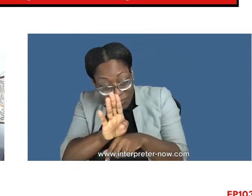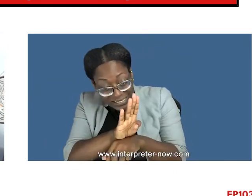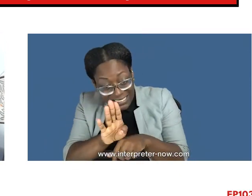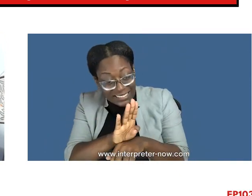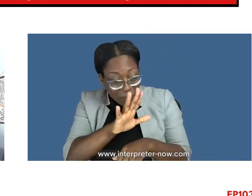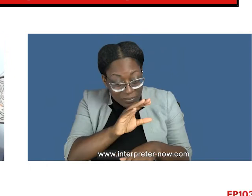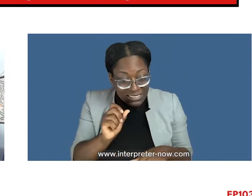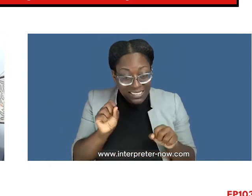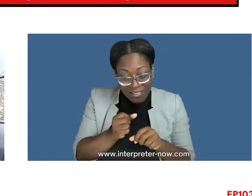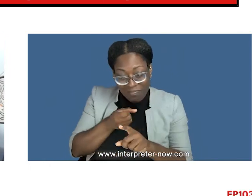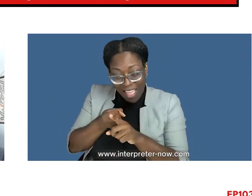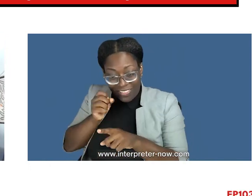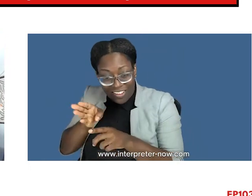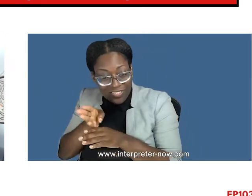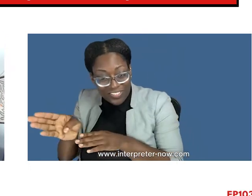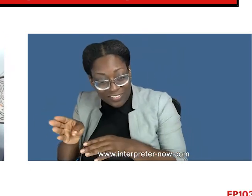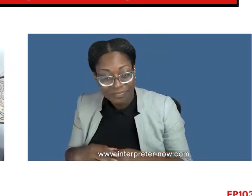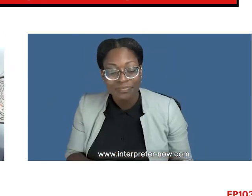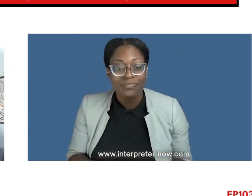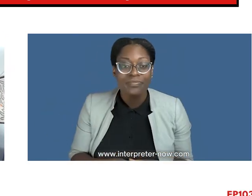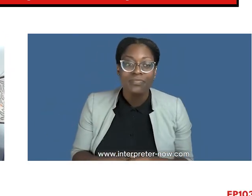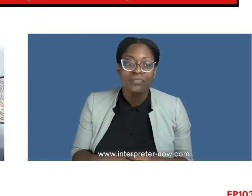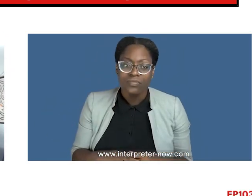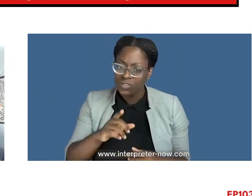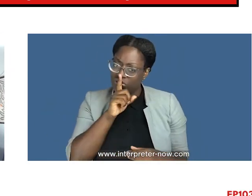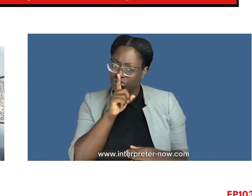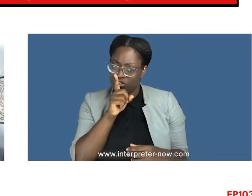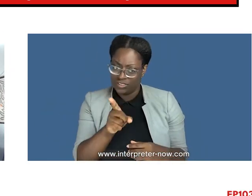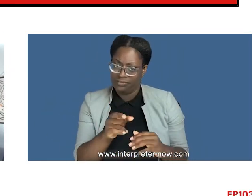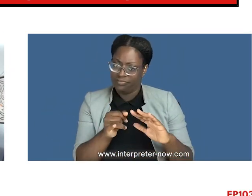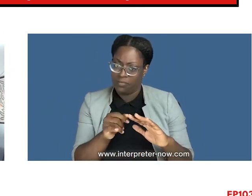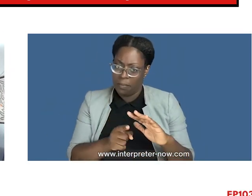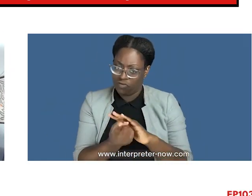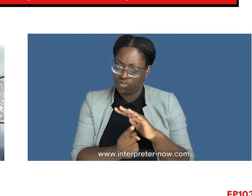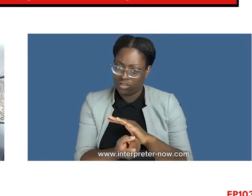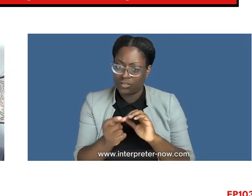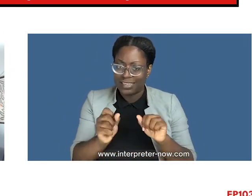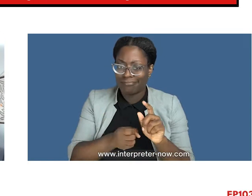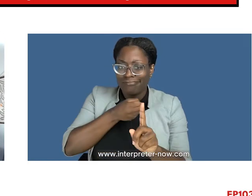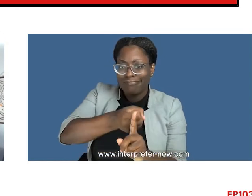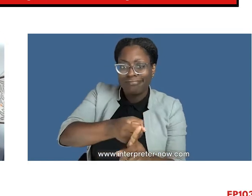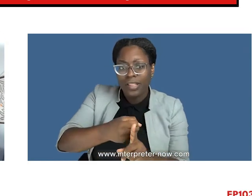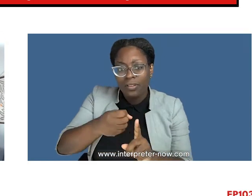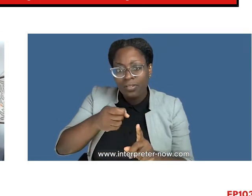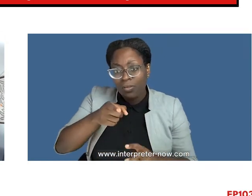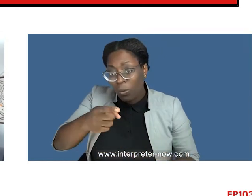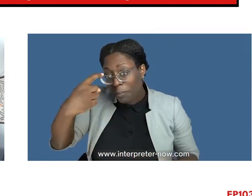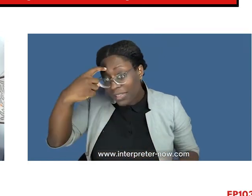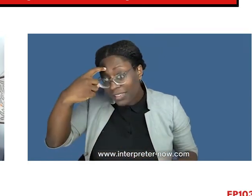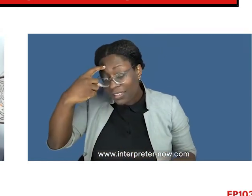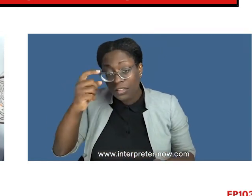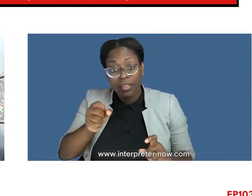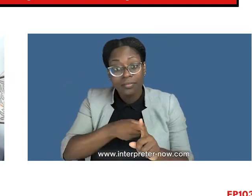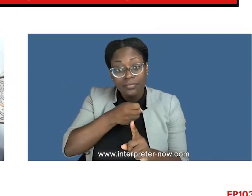and allowing, being allowed to champion those ideas and take them and run with them. So